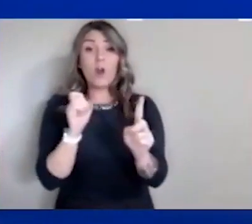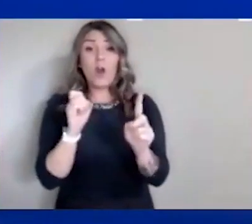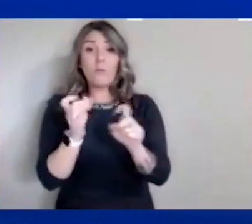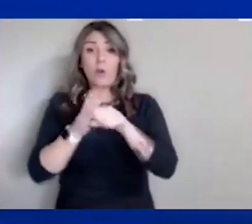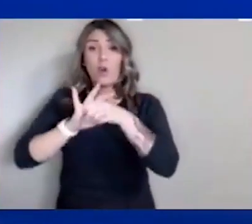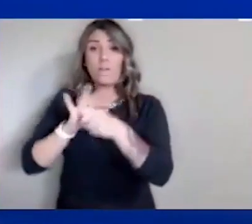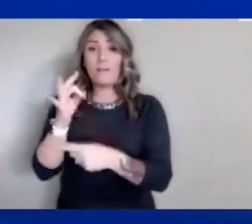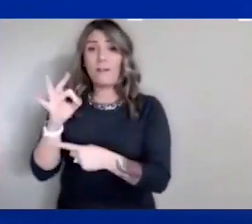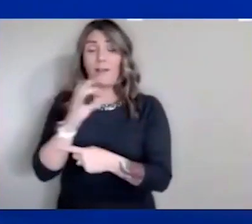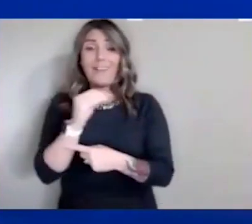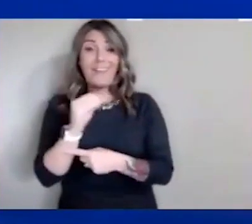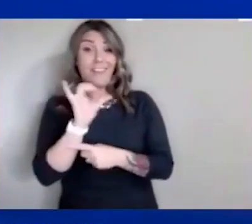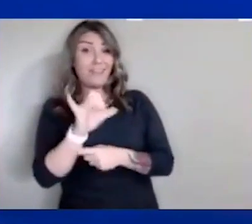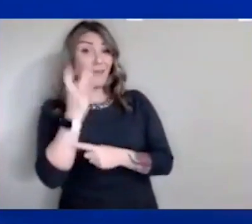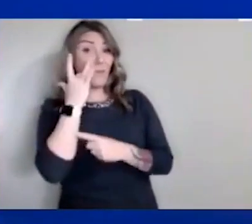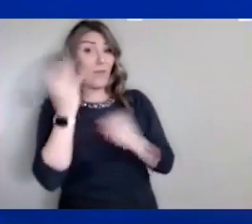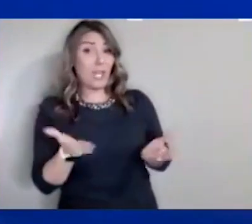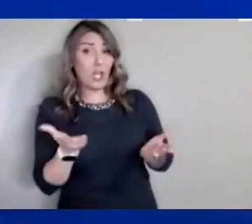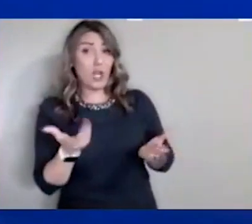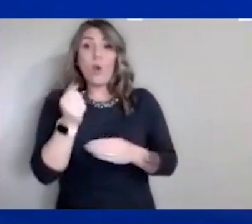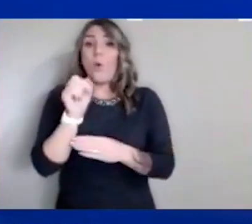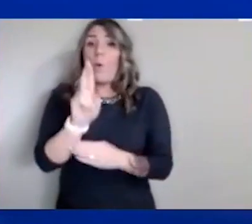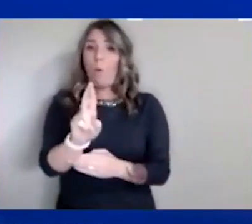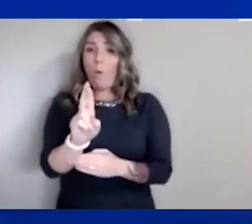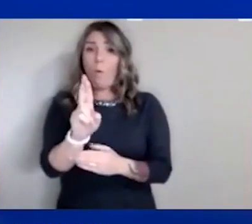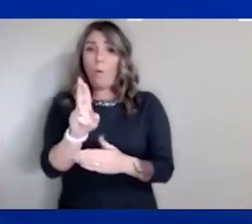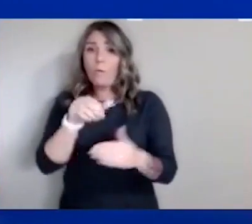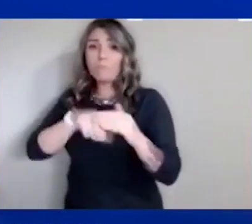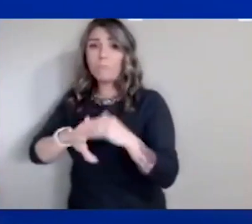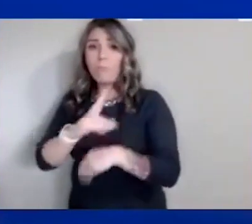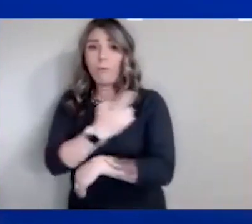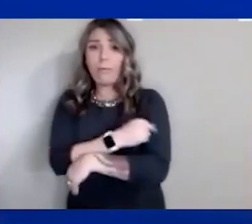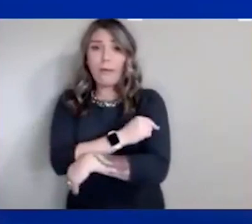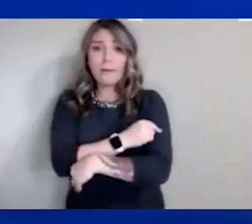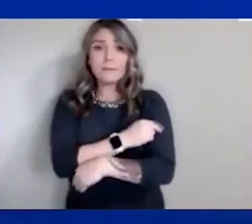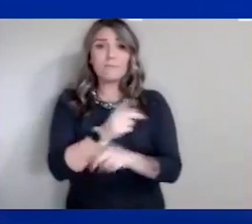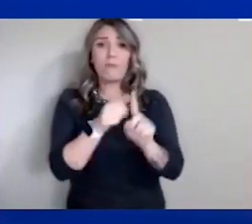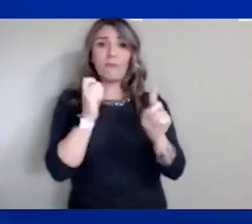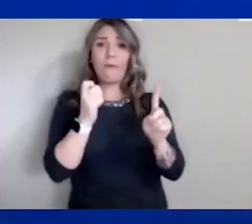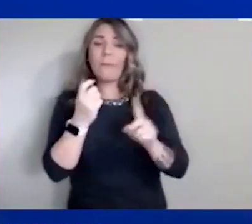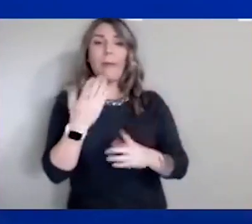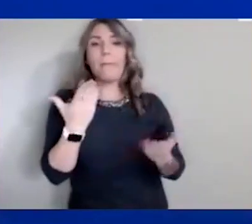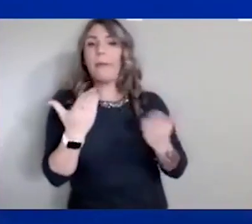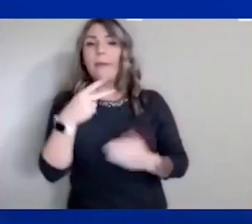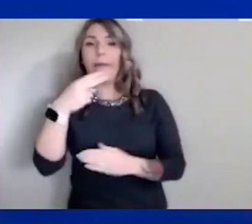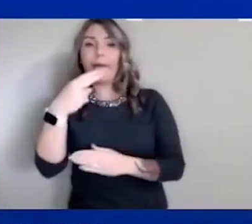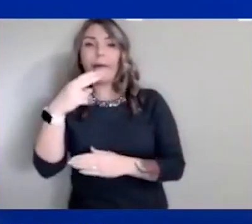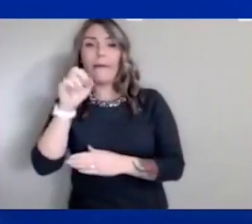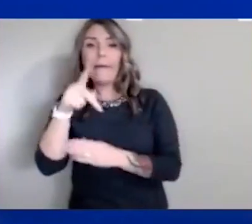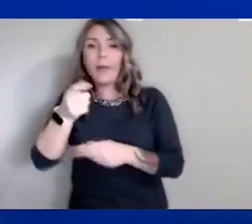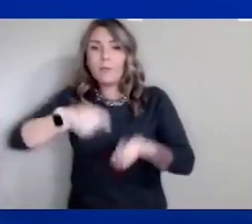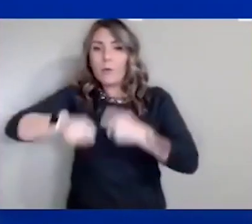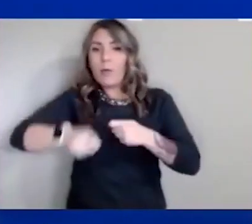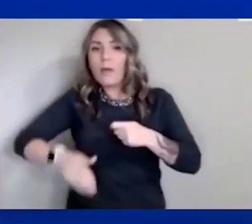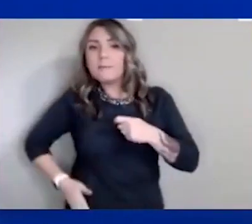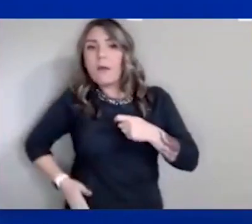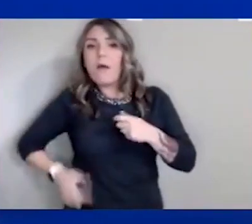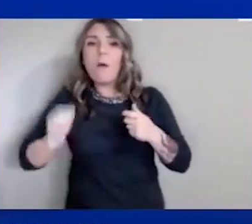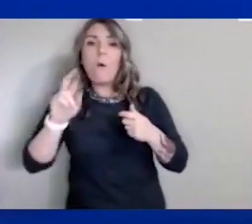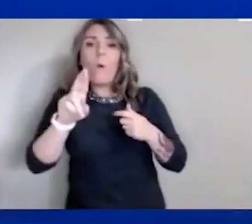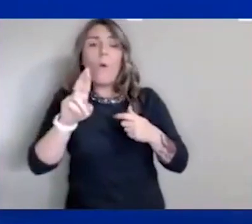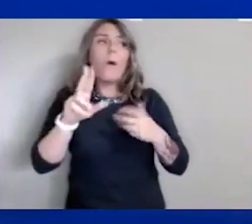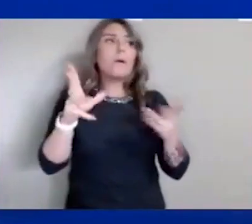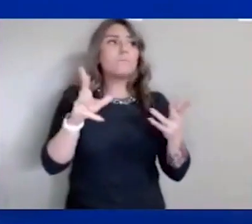here? Or are you coming into the hospital because you're having a hip replacement? Or you're having some other